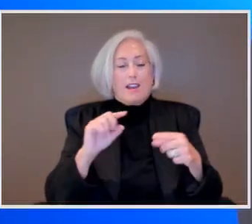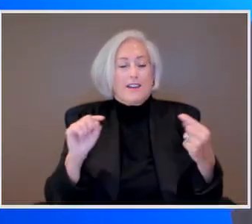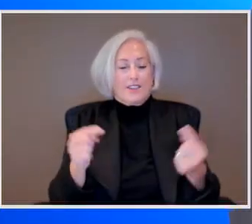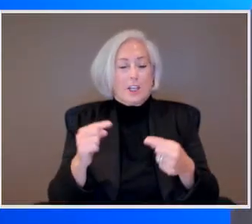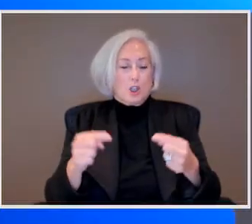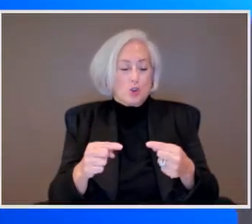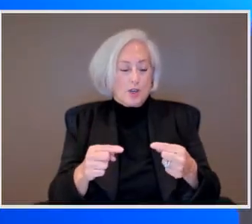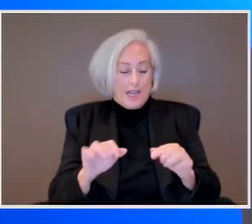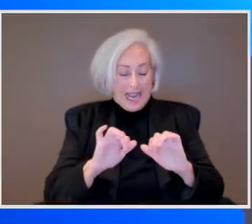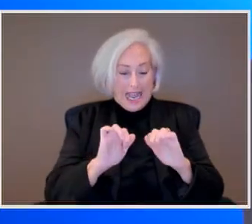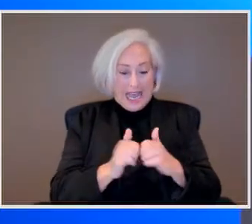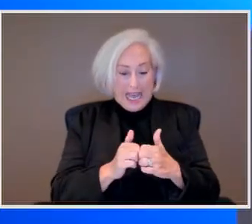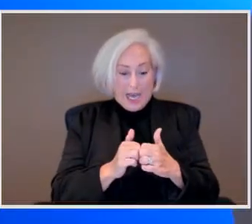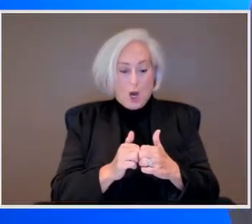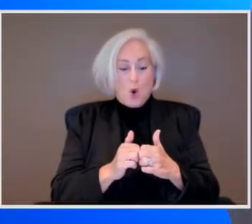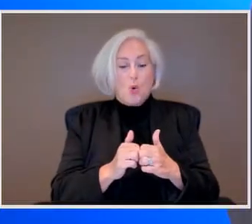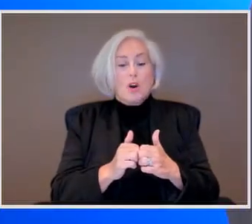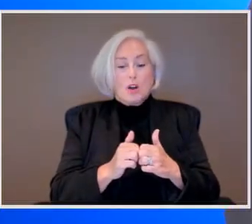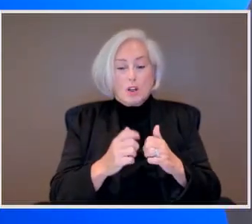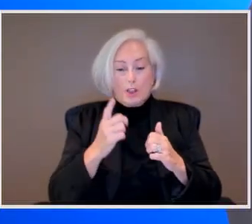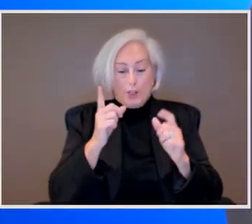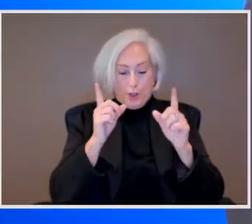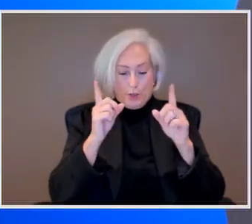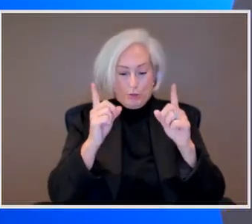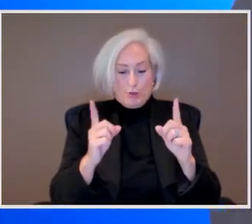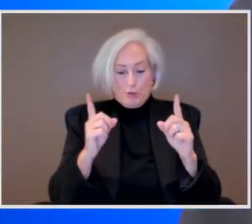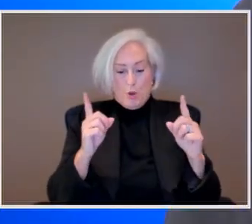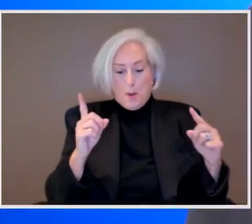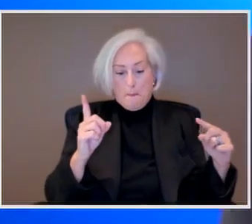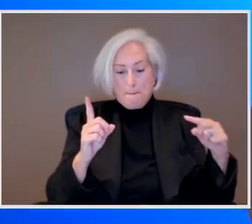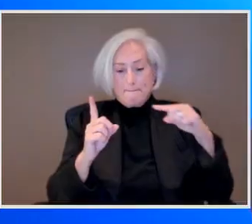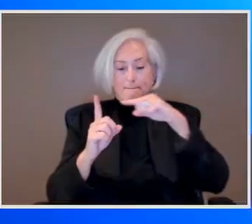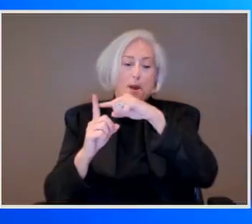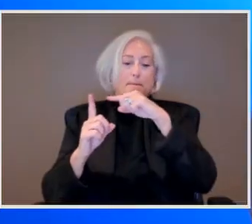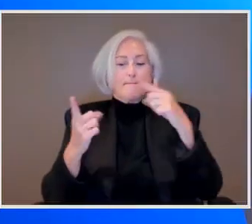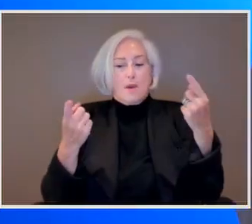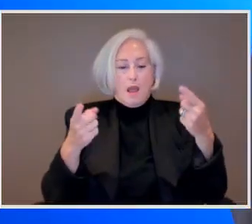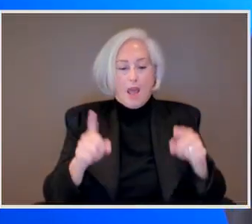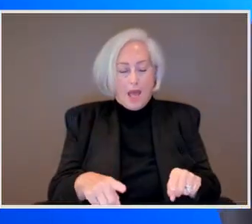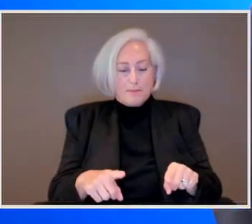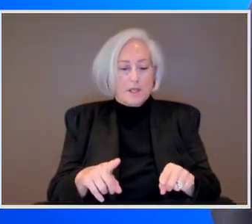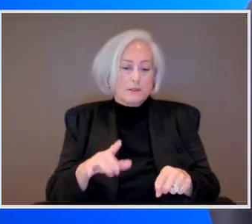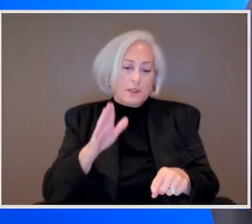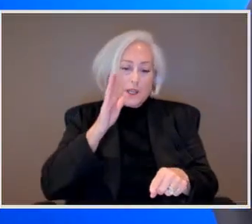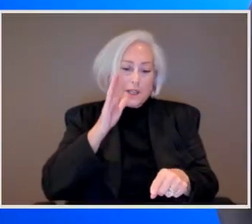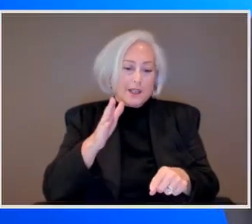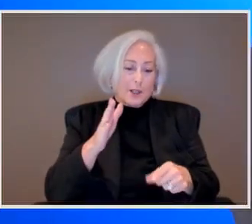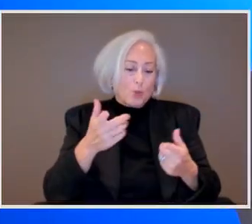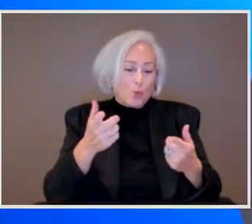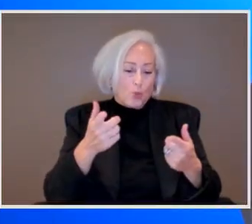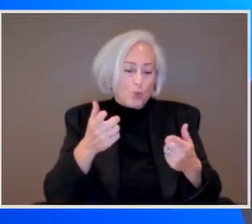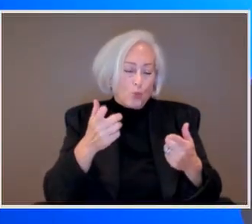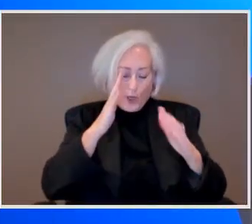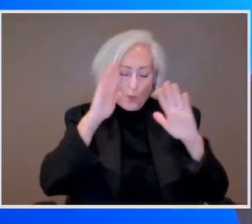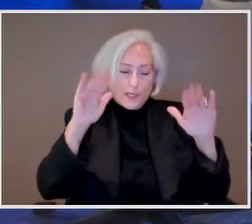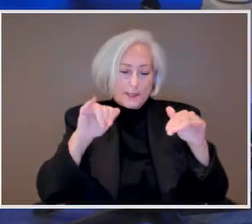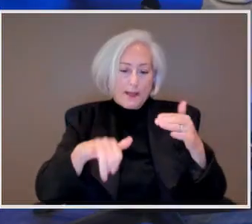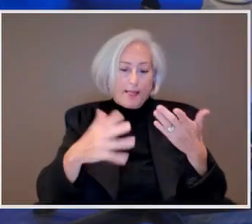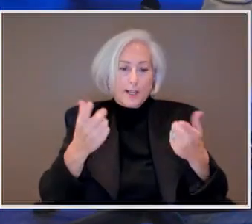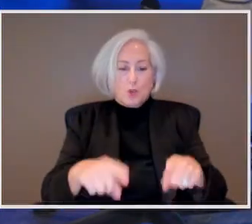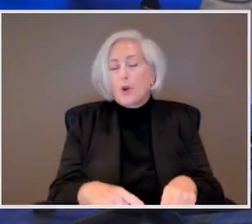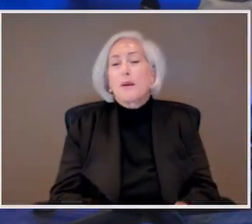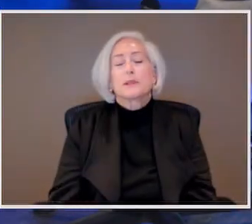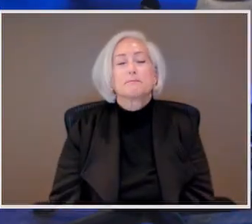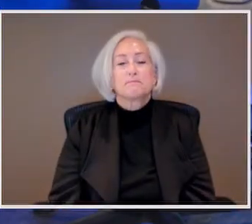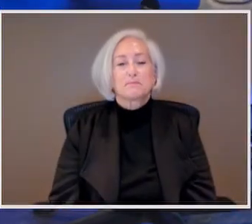and the other guy rolled into Gage's leg. That was going to be the outcome, was a tib-fib fracture. And Trevor